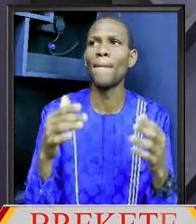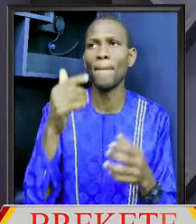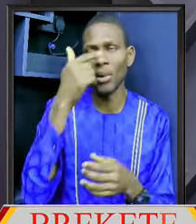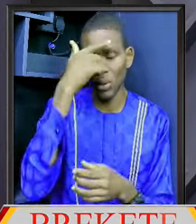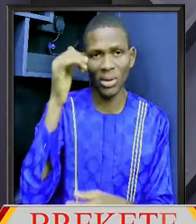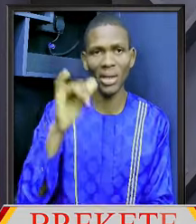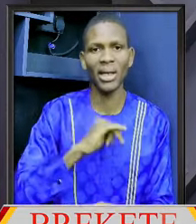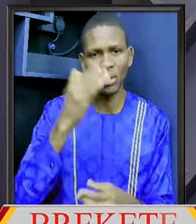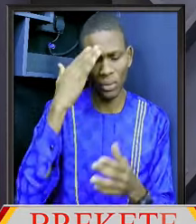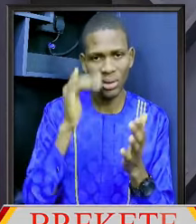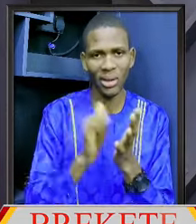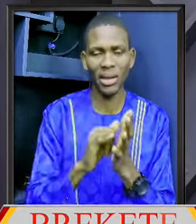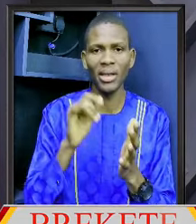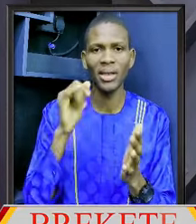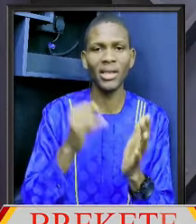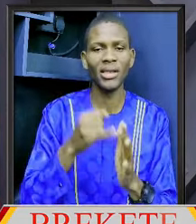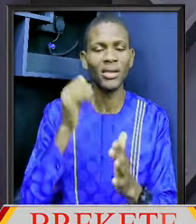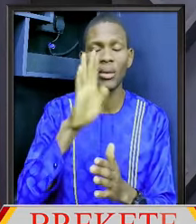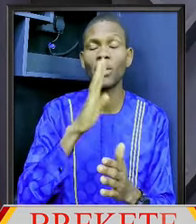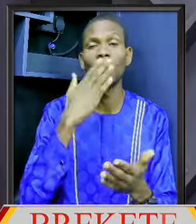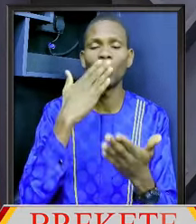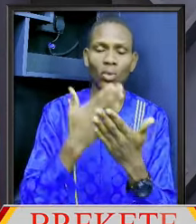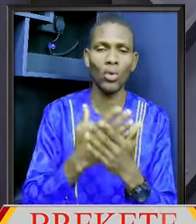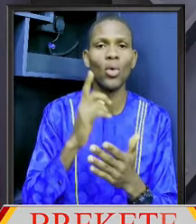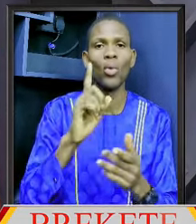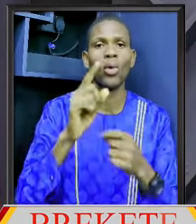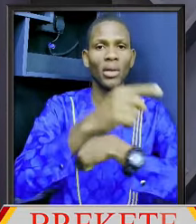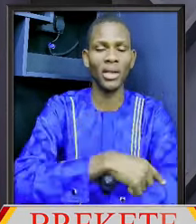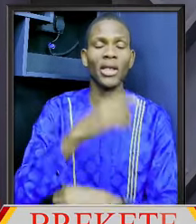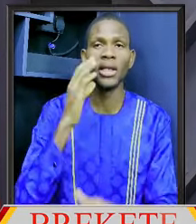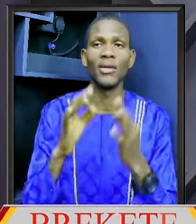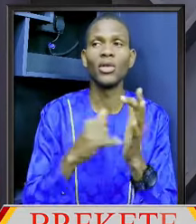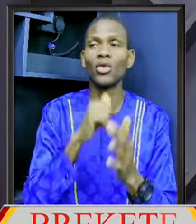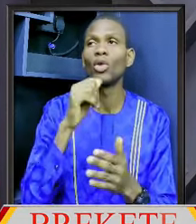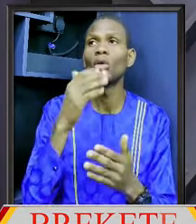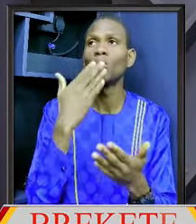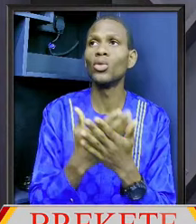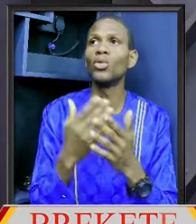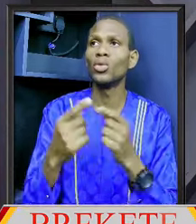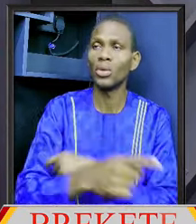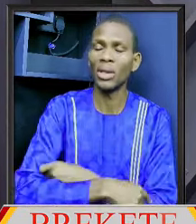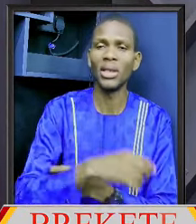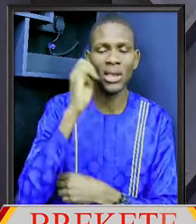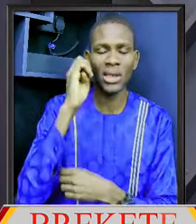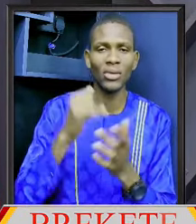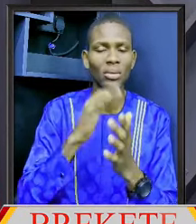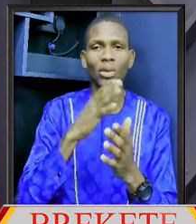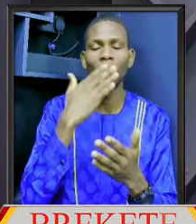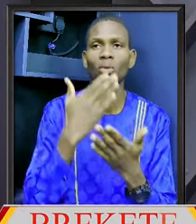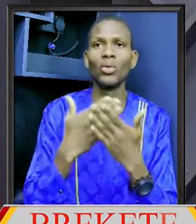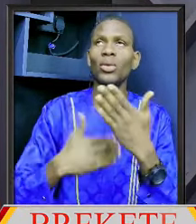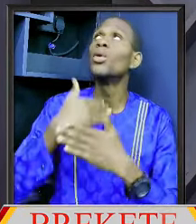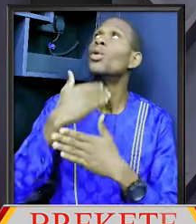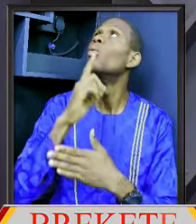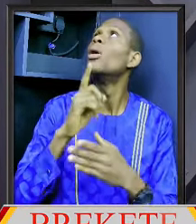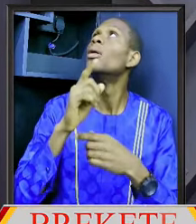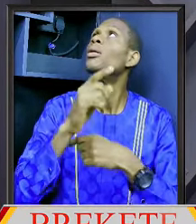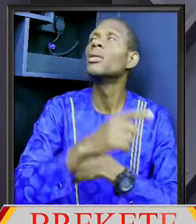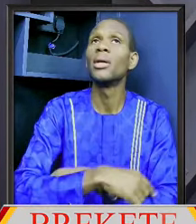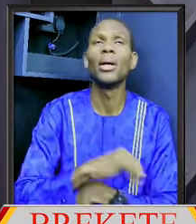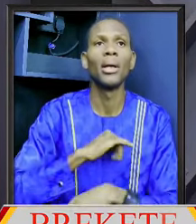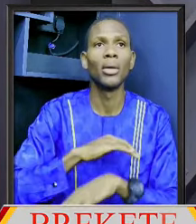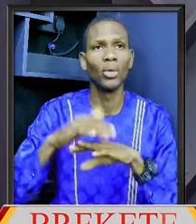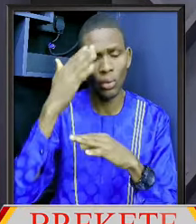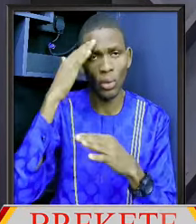Because I know, say, it go good one day. Yes, sir. If you know good today, it go good one day. Amen. I don't know what